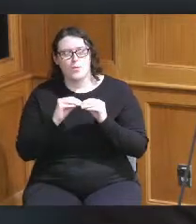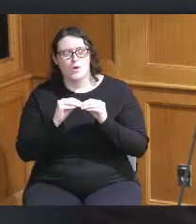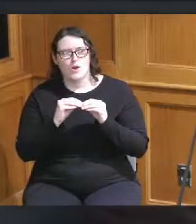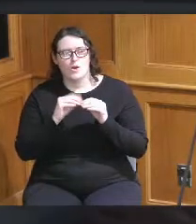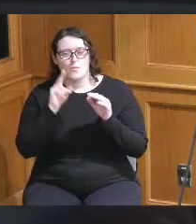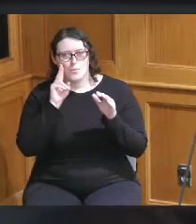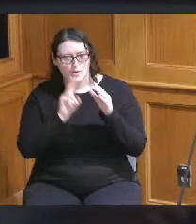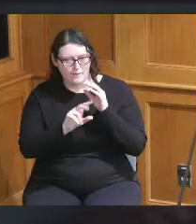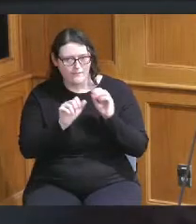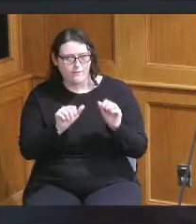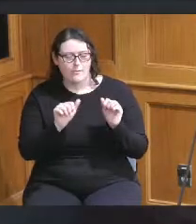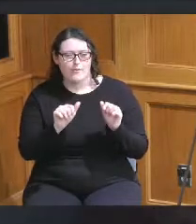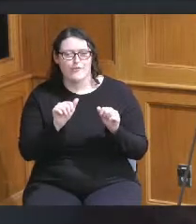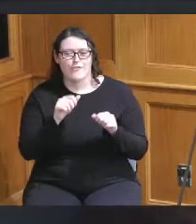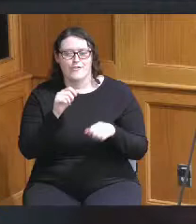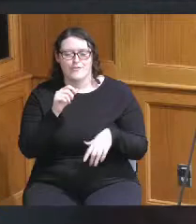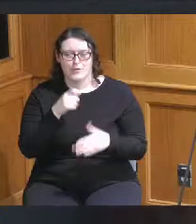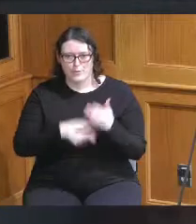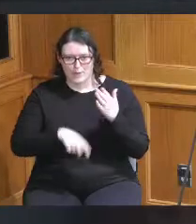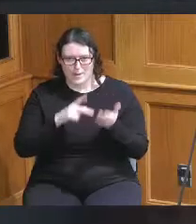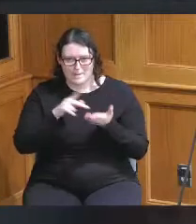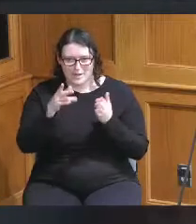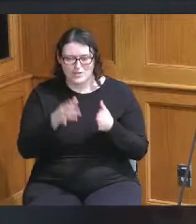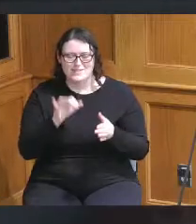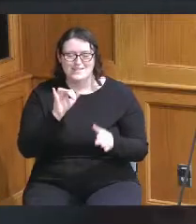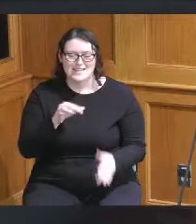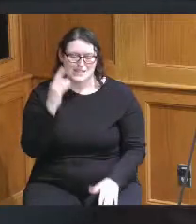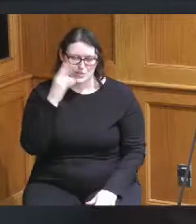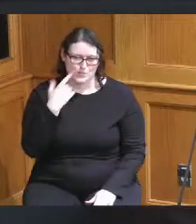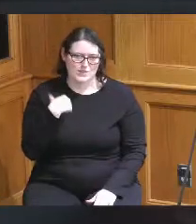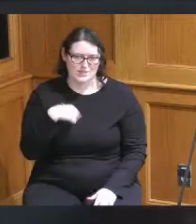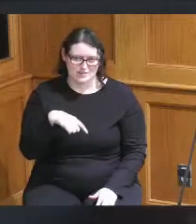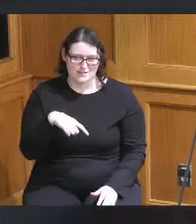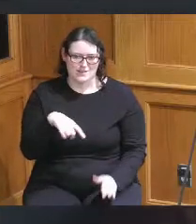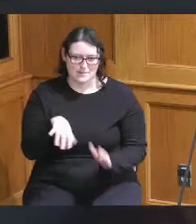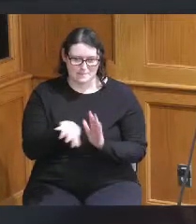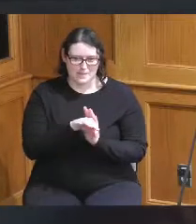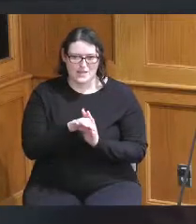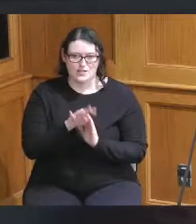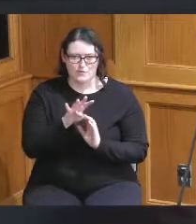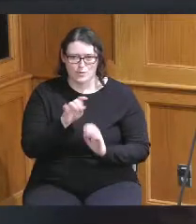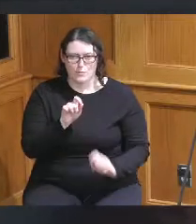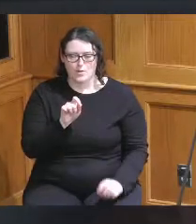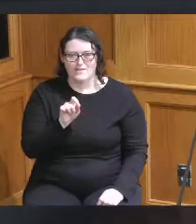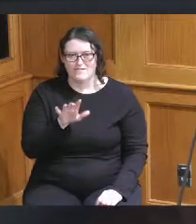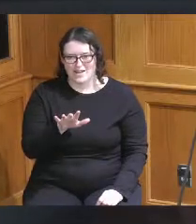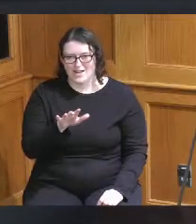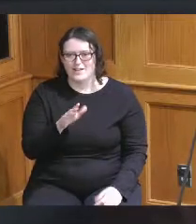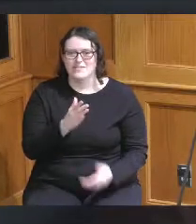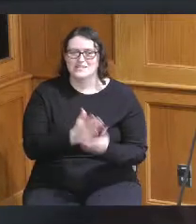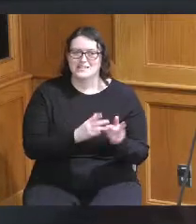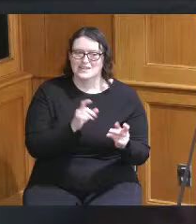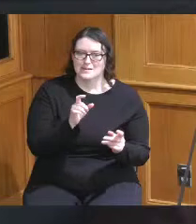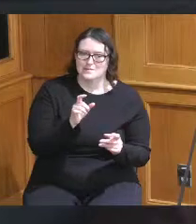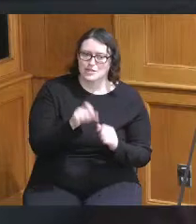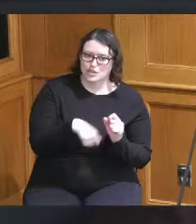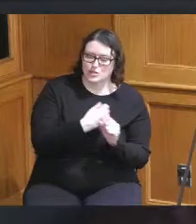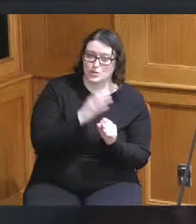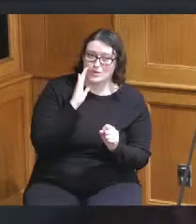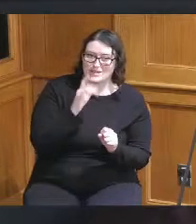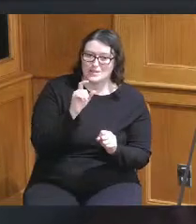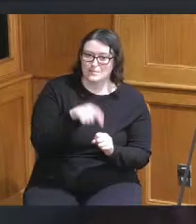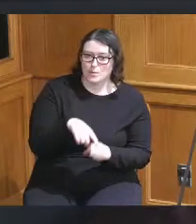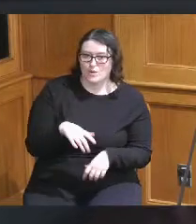the ratepayers. And that's where the 4.5 comes in, knowing that in some years we'll need more, in some years we'll need less, but